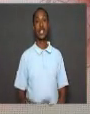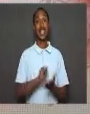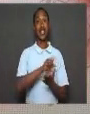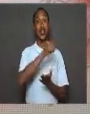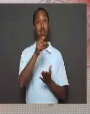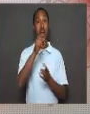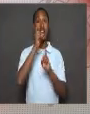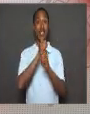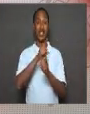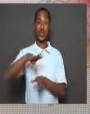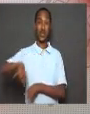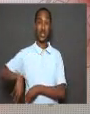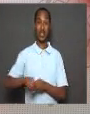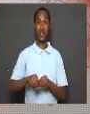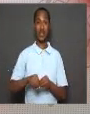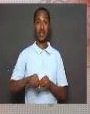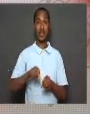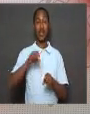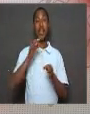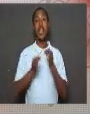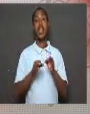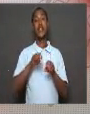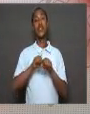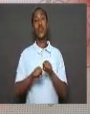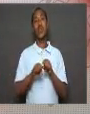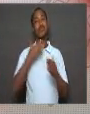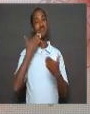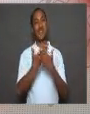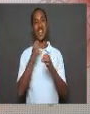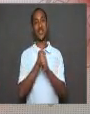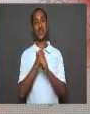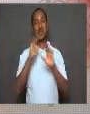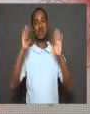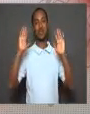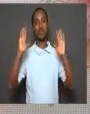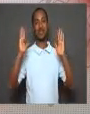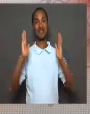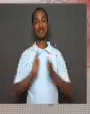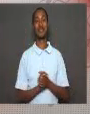wrote down, students? If so, great job!